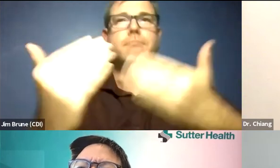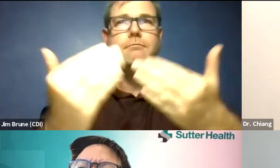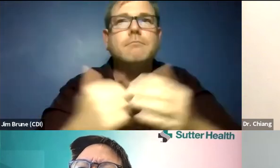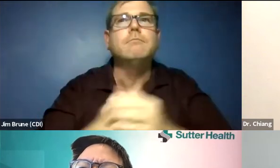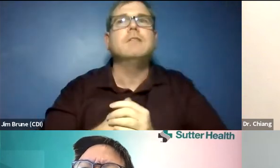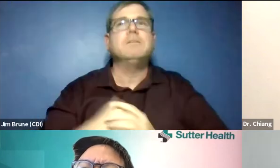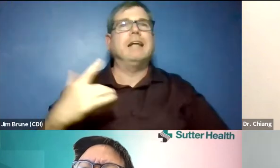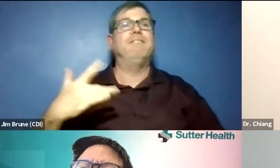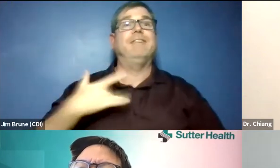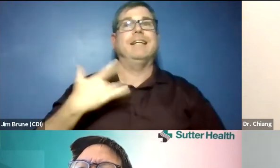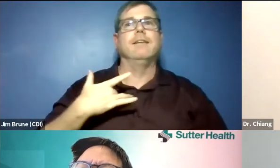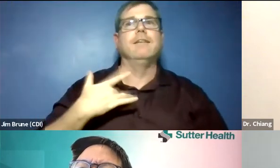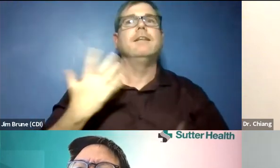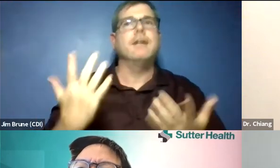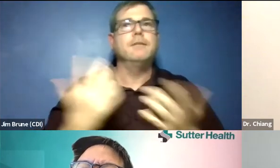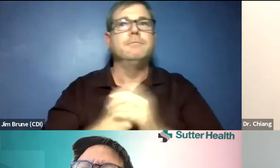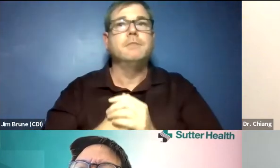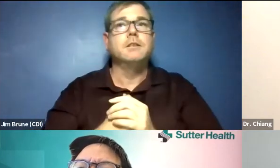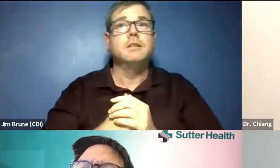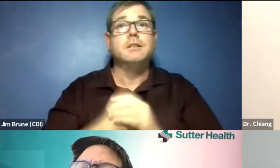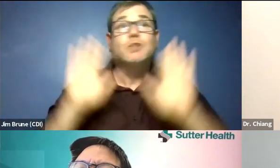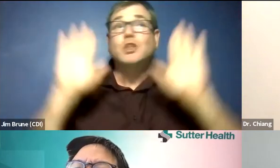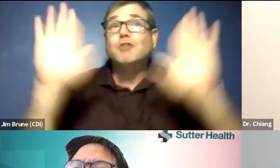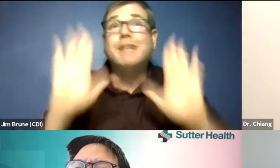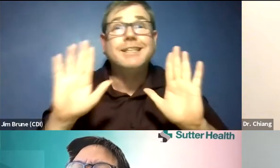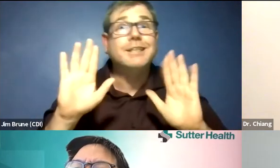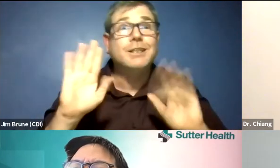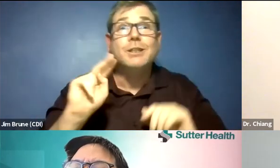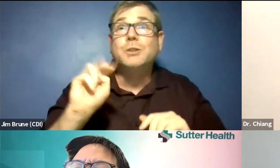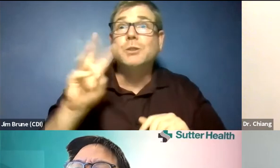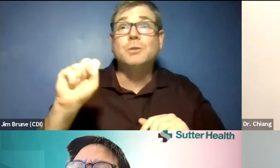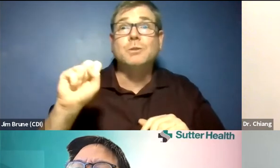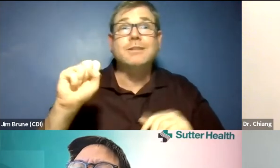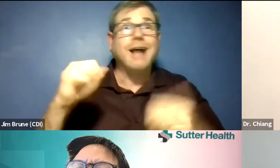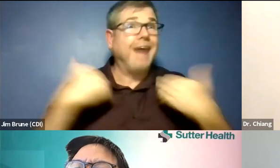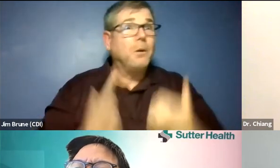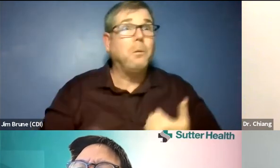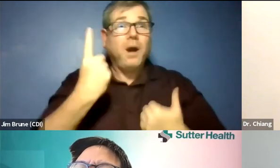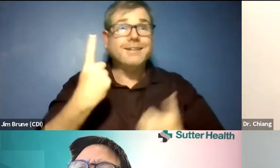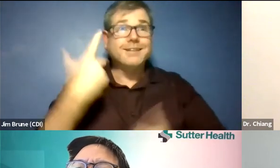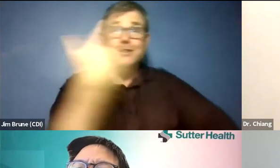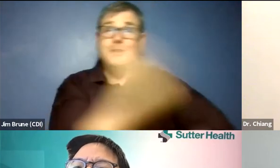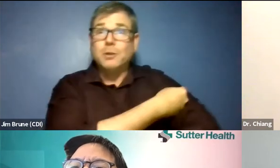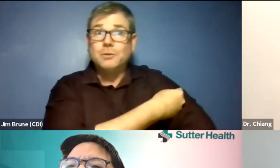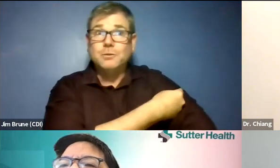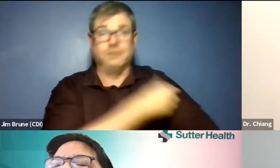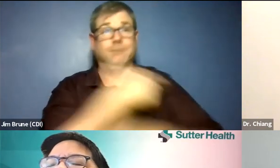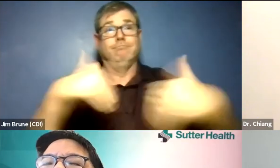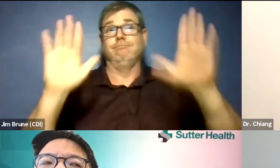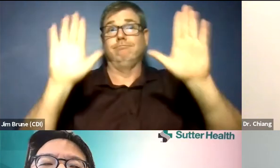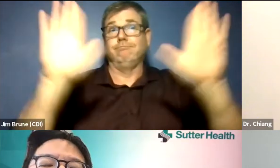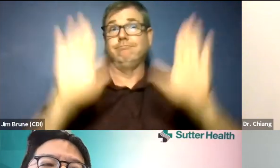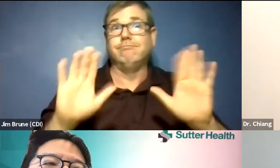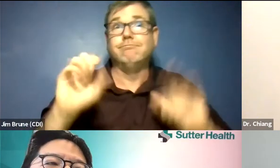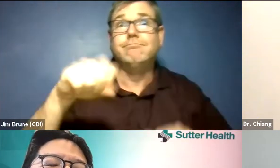also really wonderful news. To be able to have a vaccine where we only have to get one dose is super valuable as well. Yeah, what I